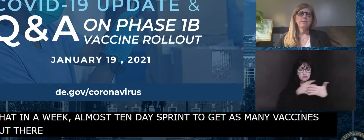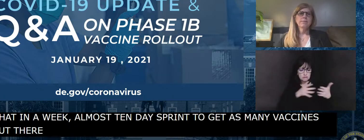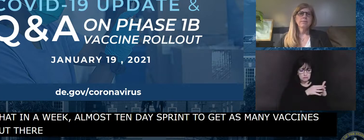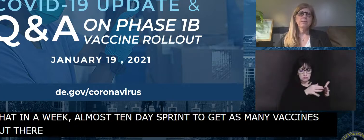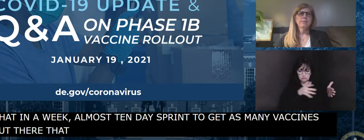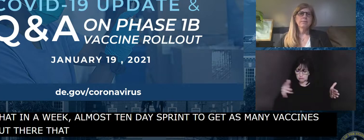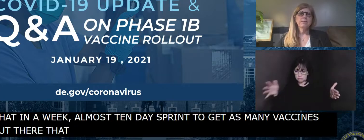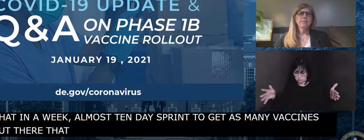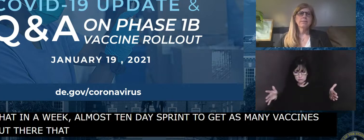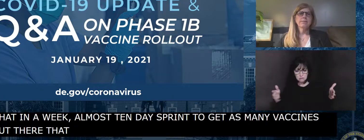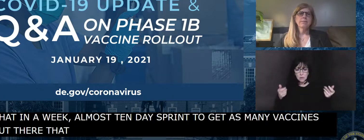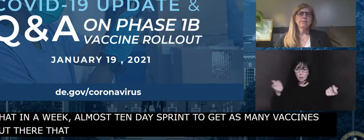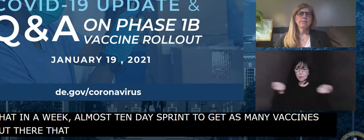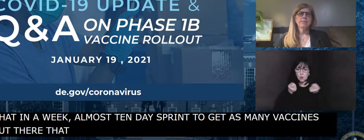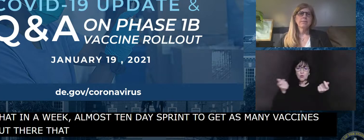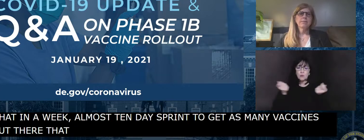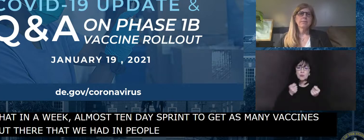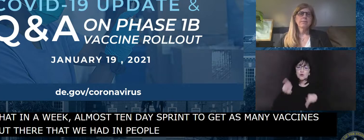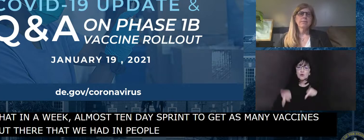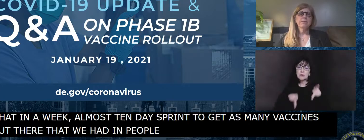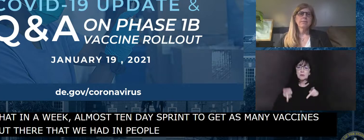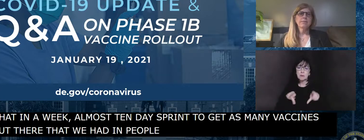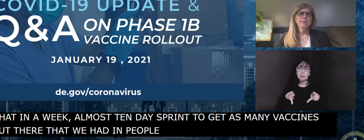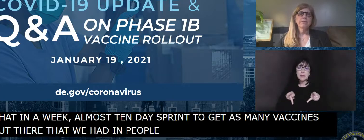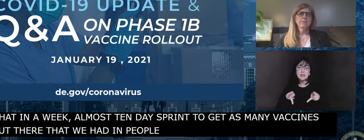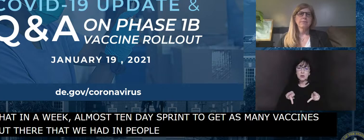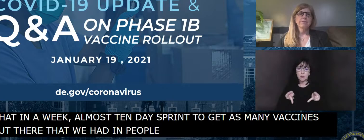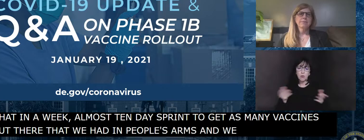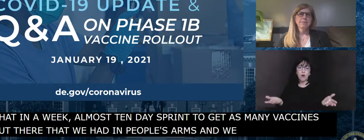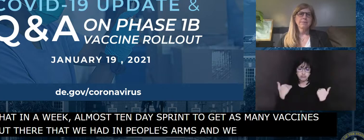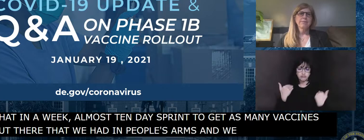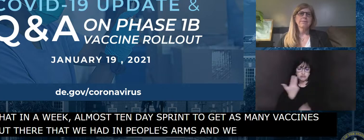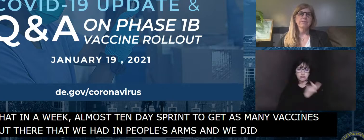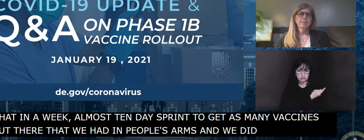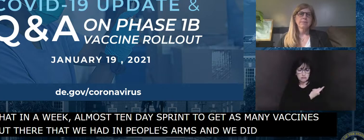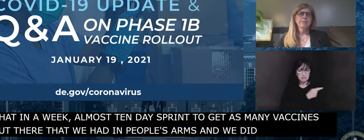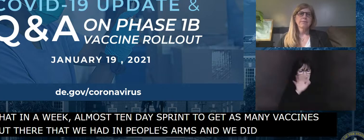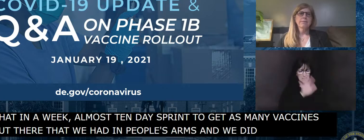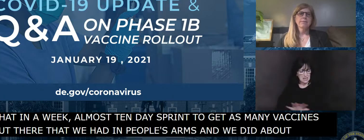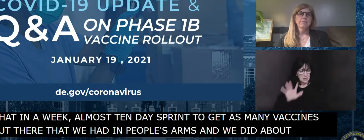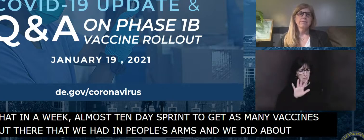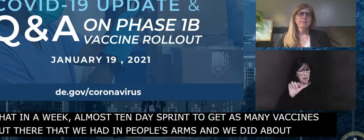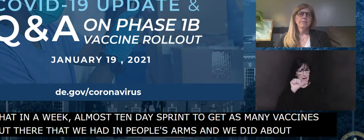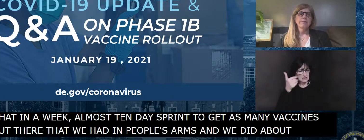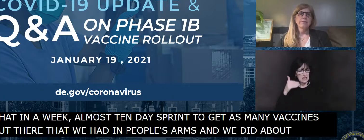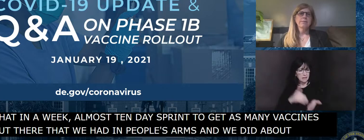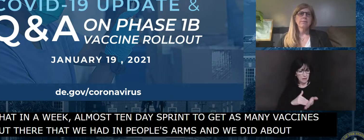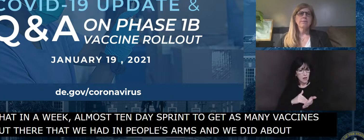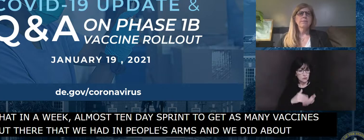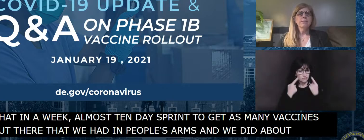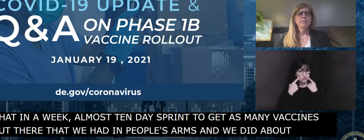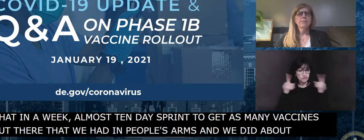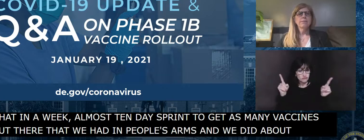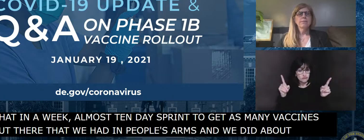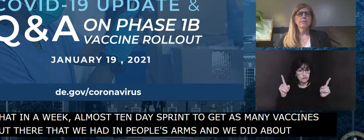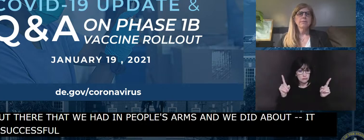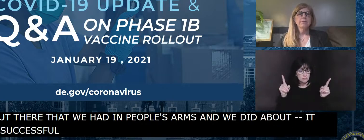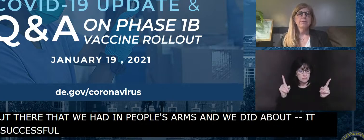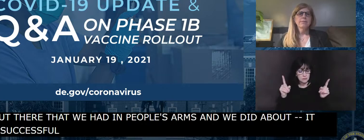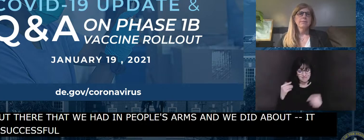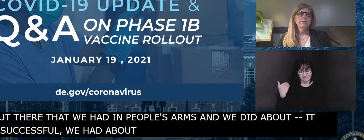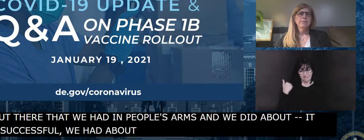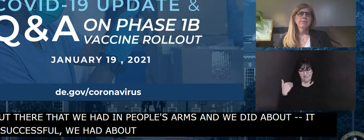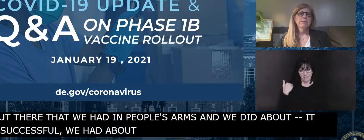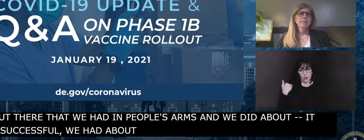arms. And we did about 10,000. It was successful. We had about 10,000 out over the weekend in pods